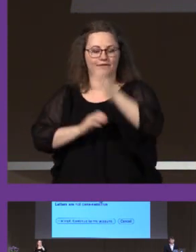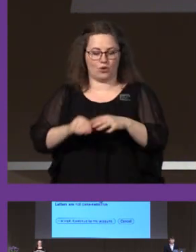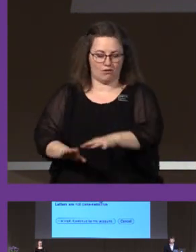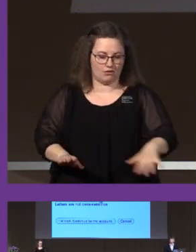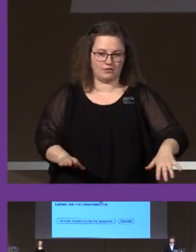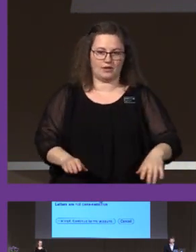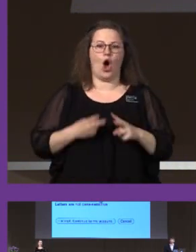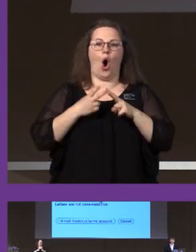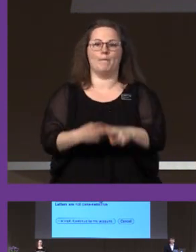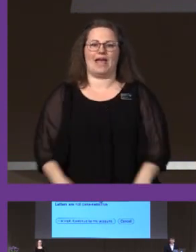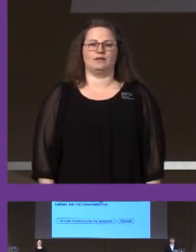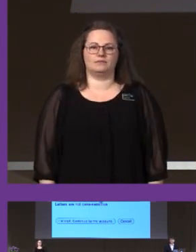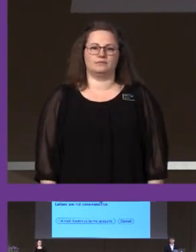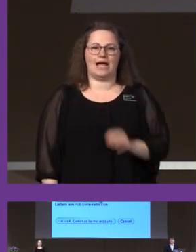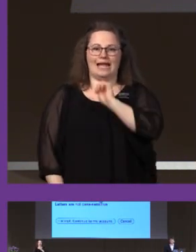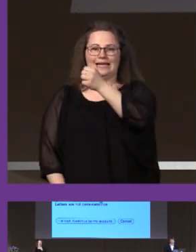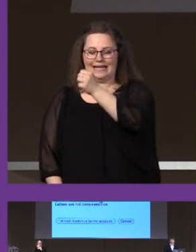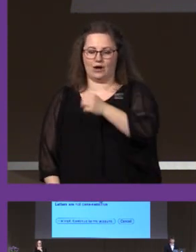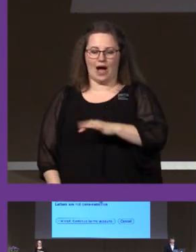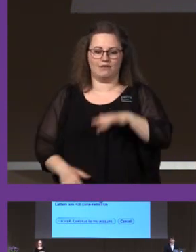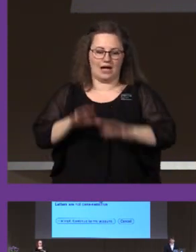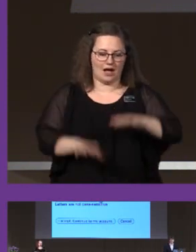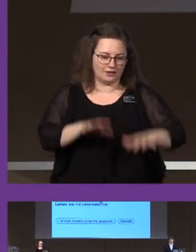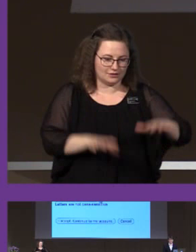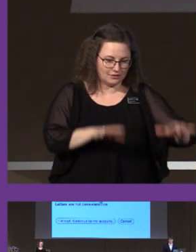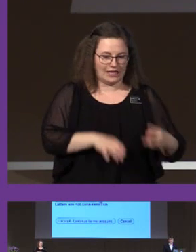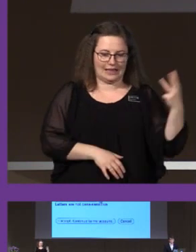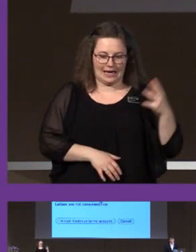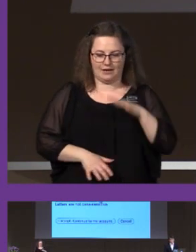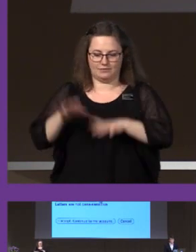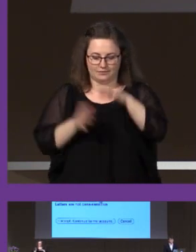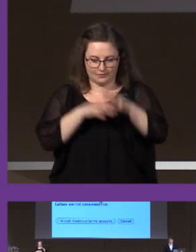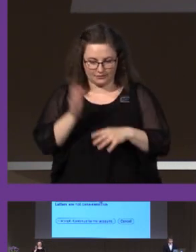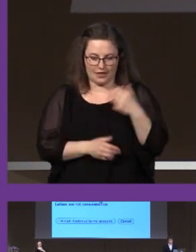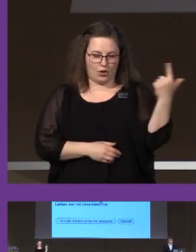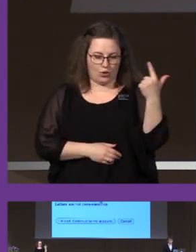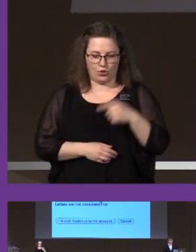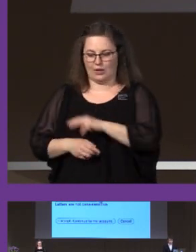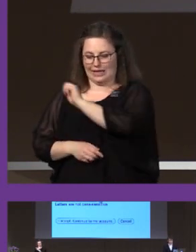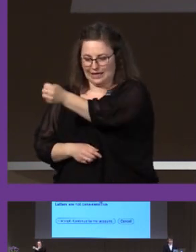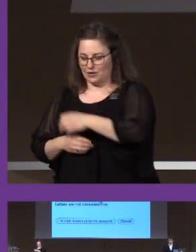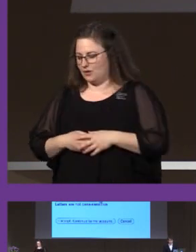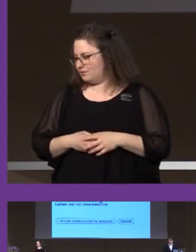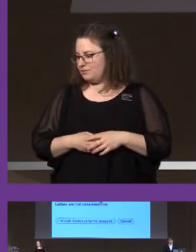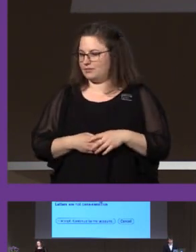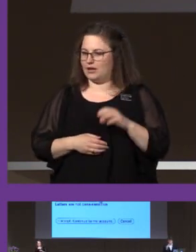once again. 9, 2, 3, 7, 9,